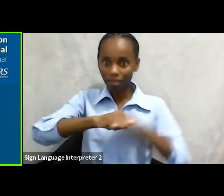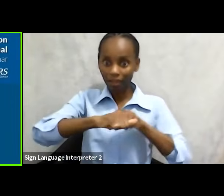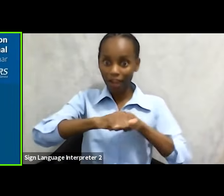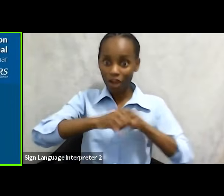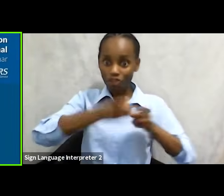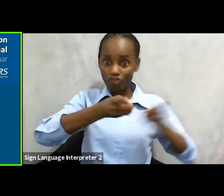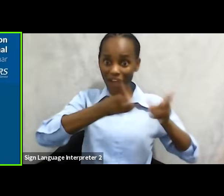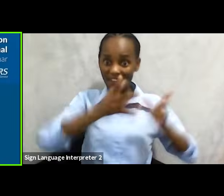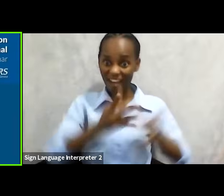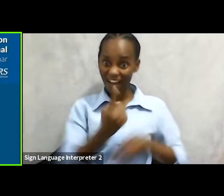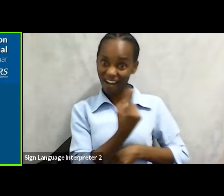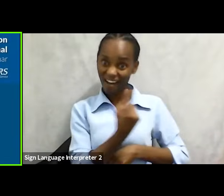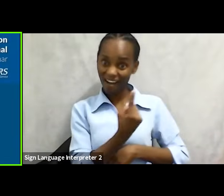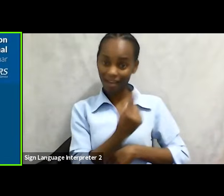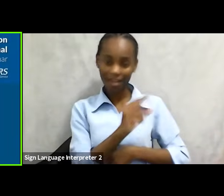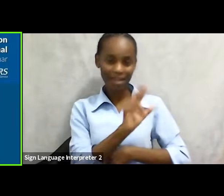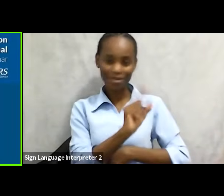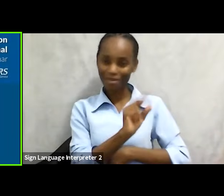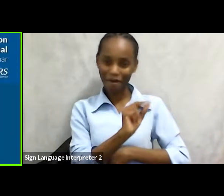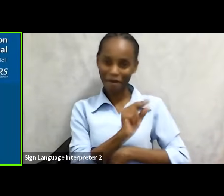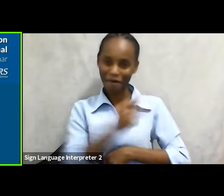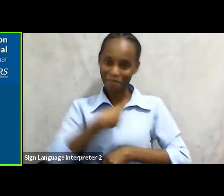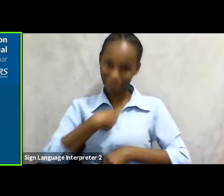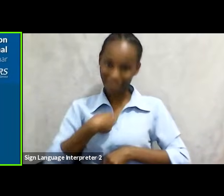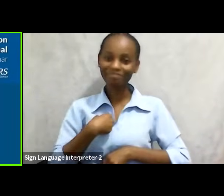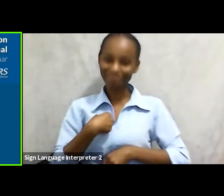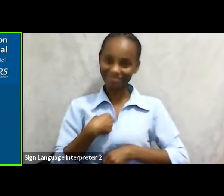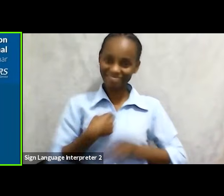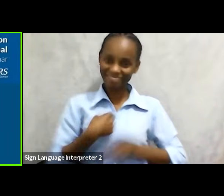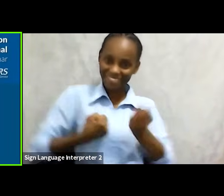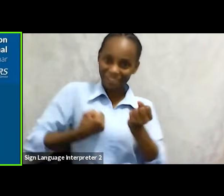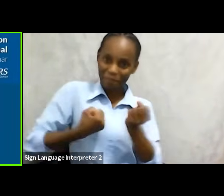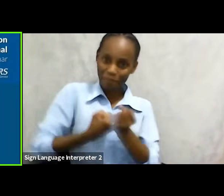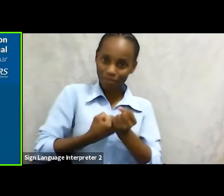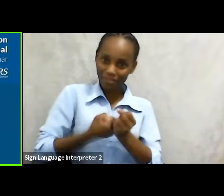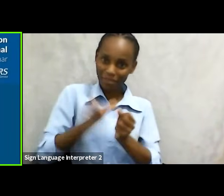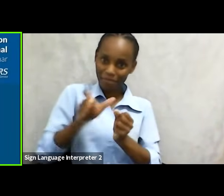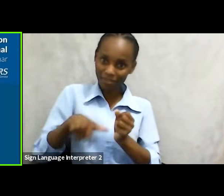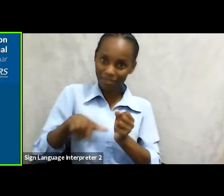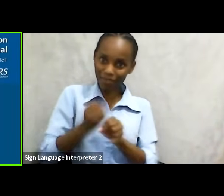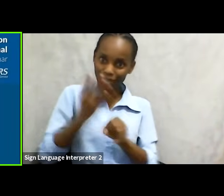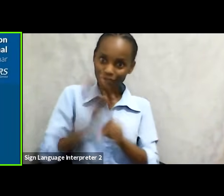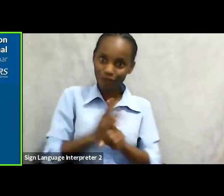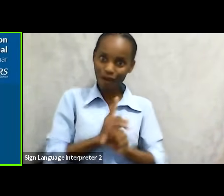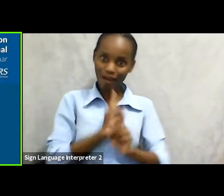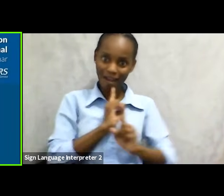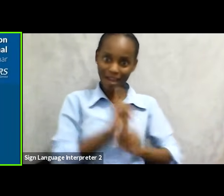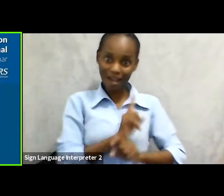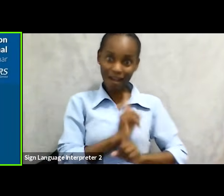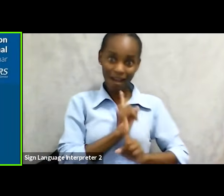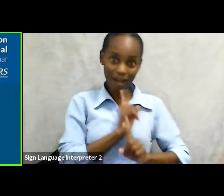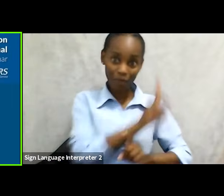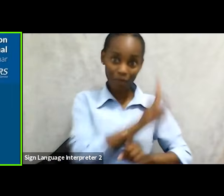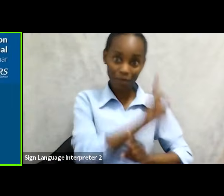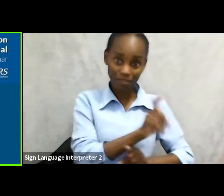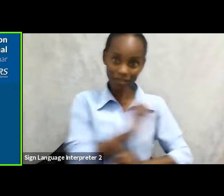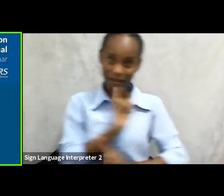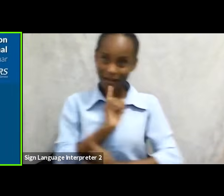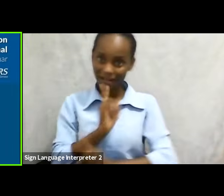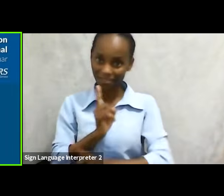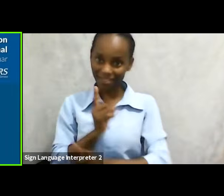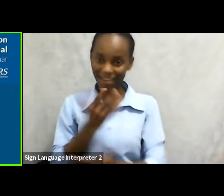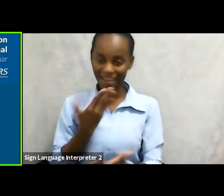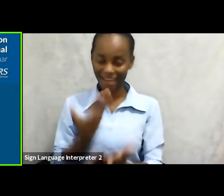and hosting the Q&A. Thank you very much for tuning in and taking your time to give